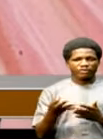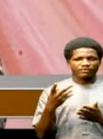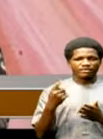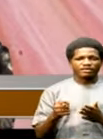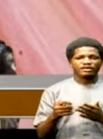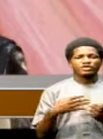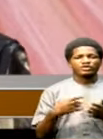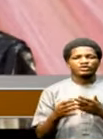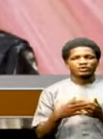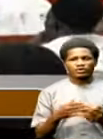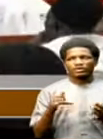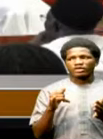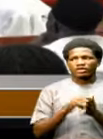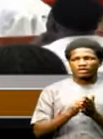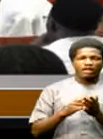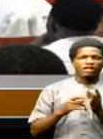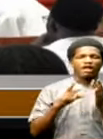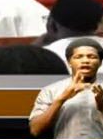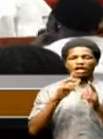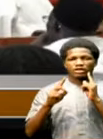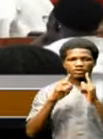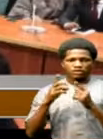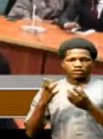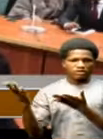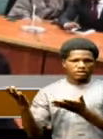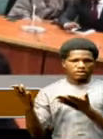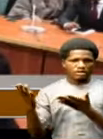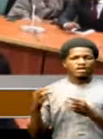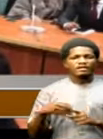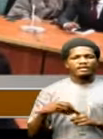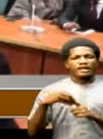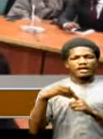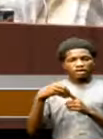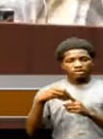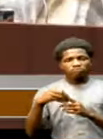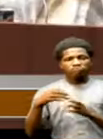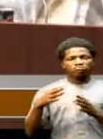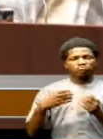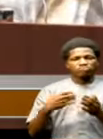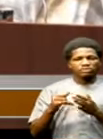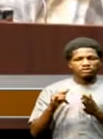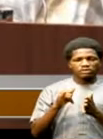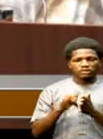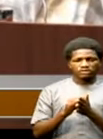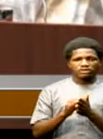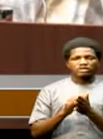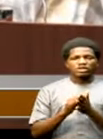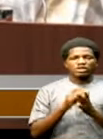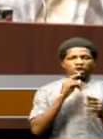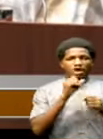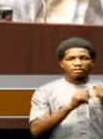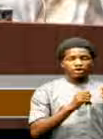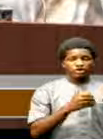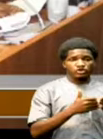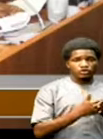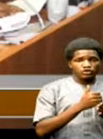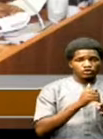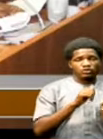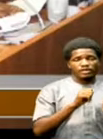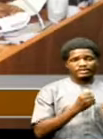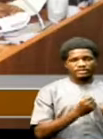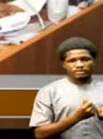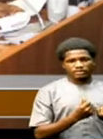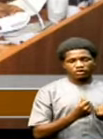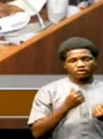hearings, especially on bills that border on the establishment of new agencies. With Nigerians still waiting for